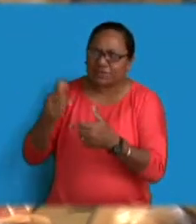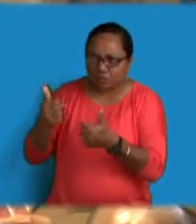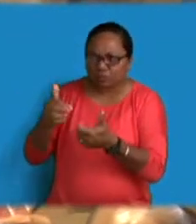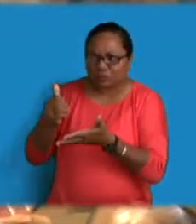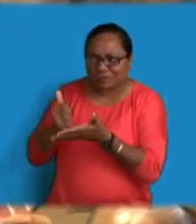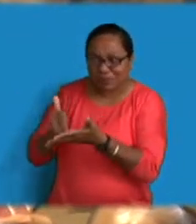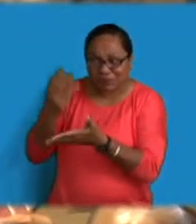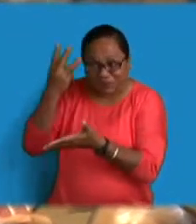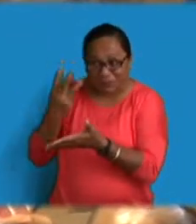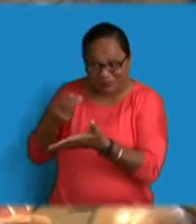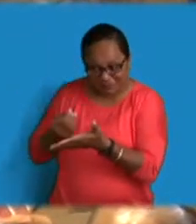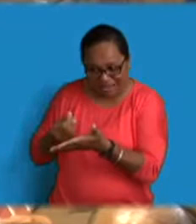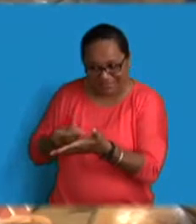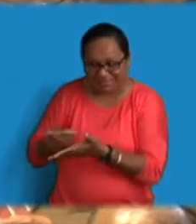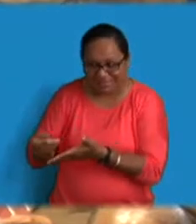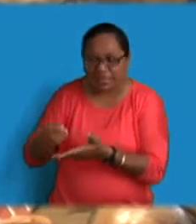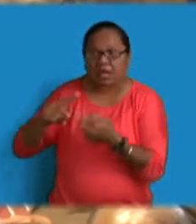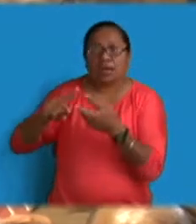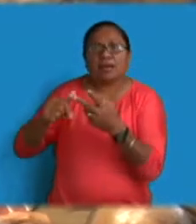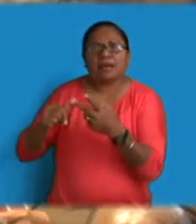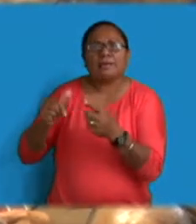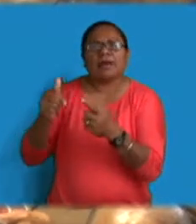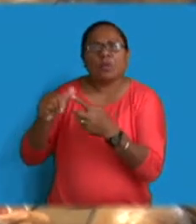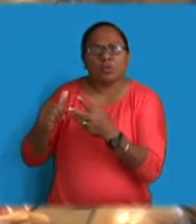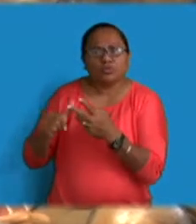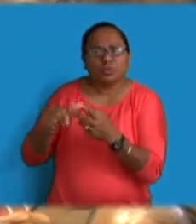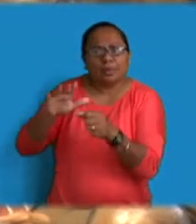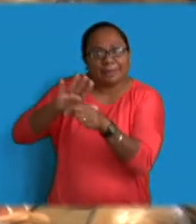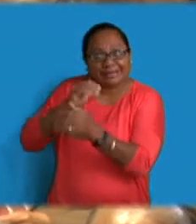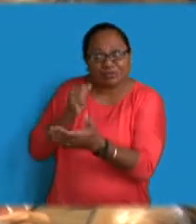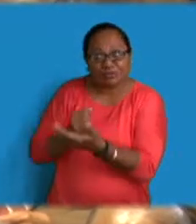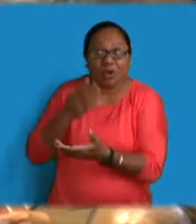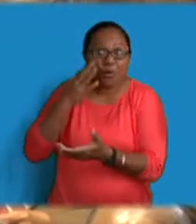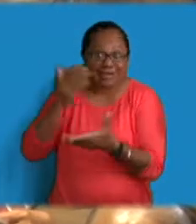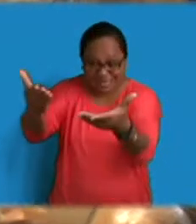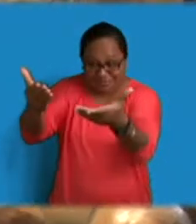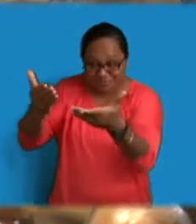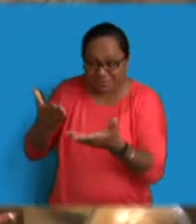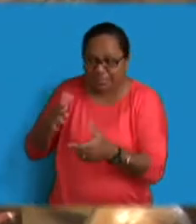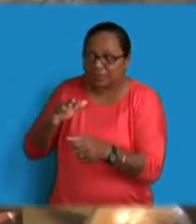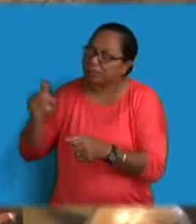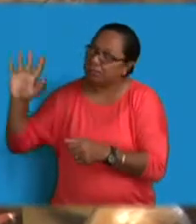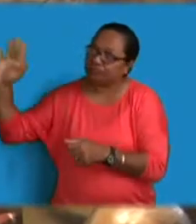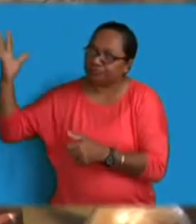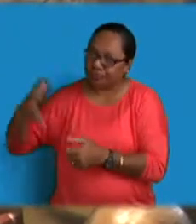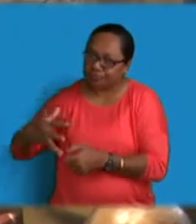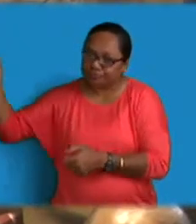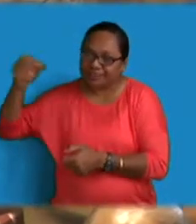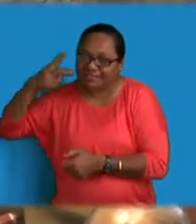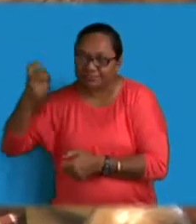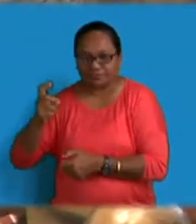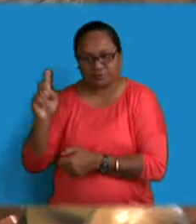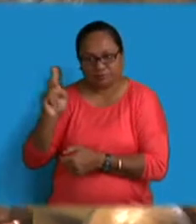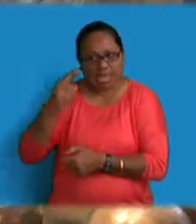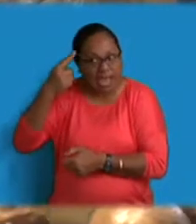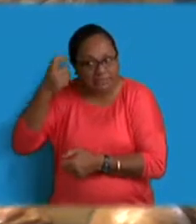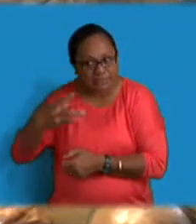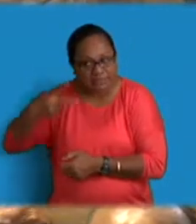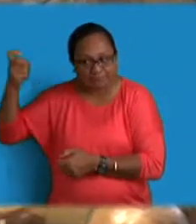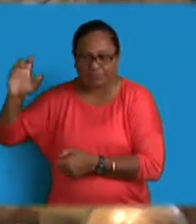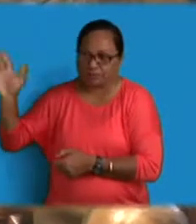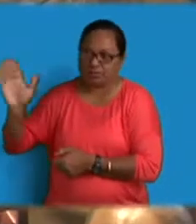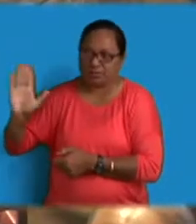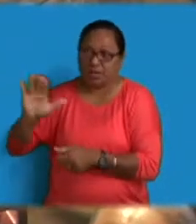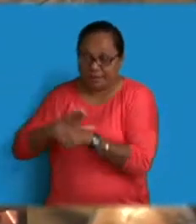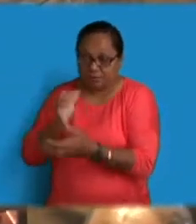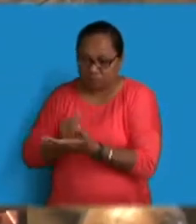but the benefit of protecting the artifacts in the protection in the intellectual property